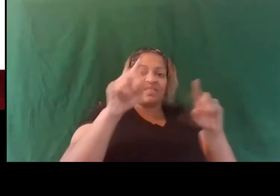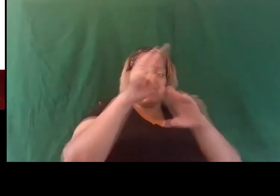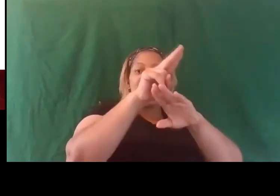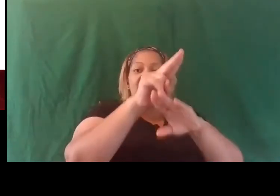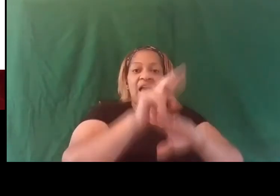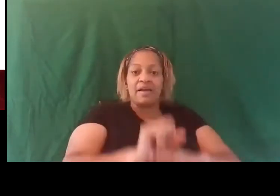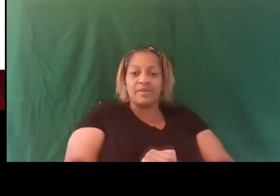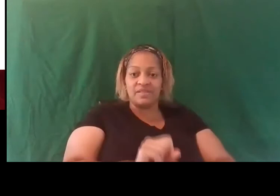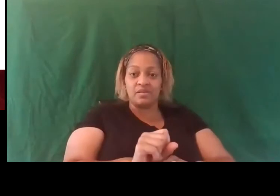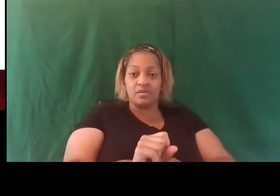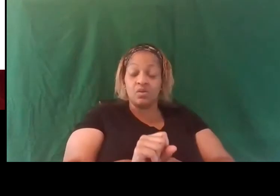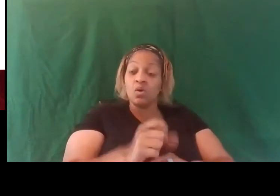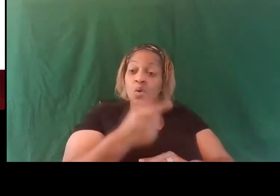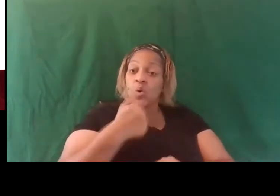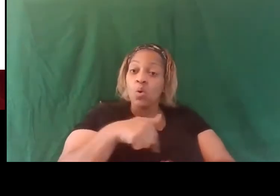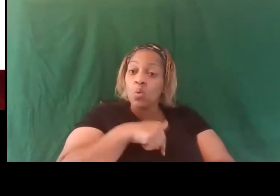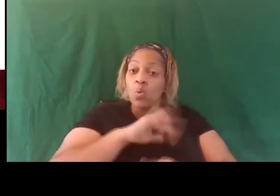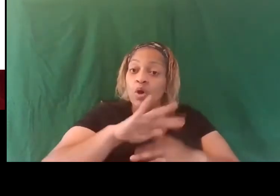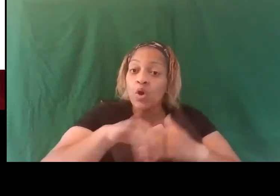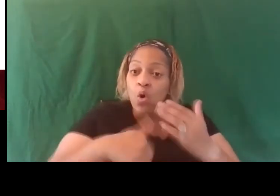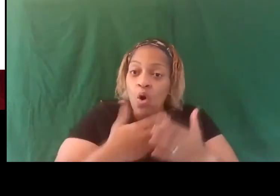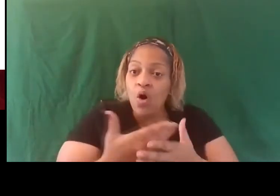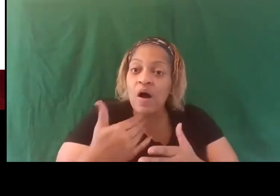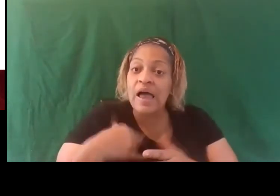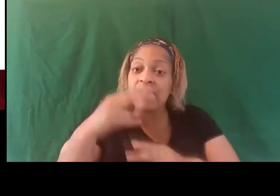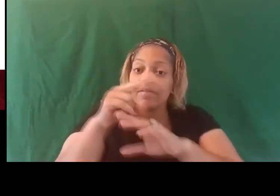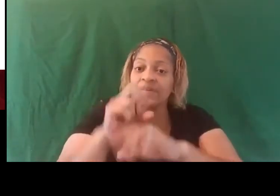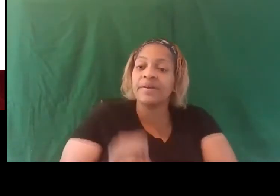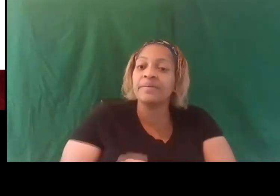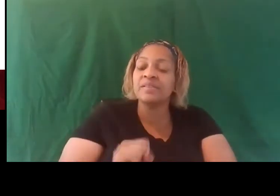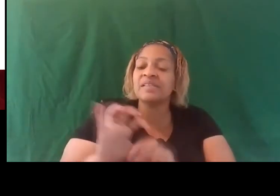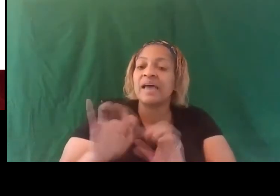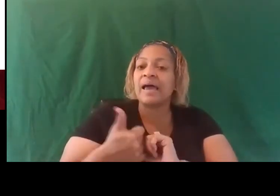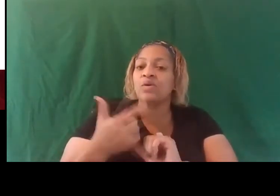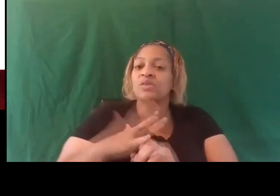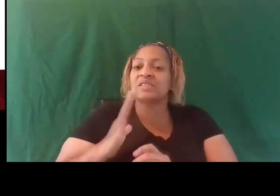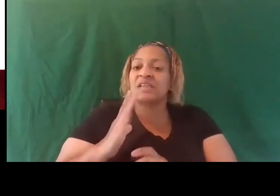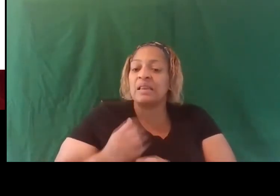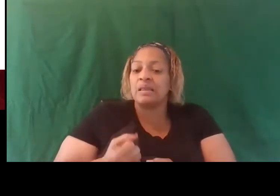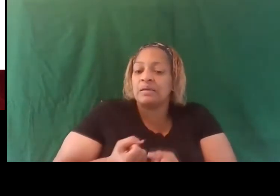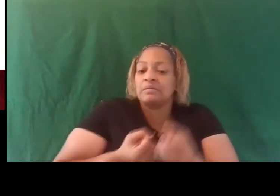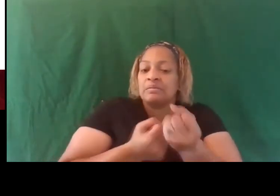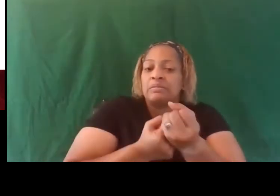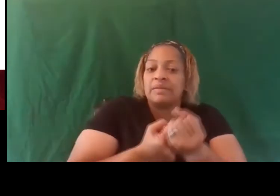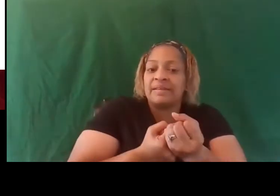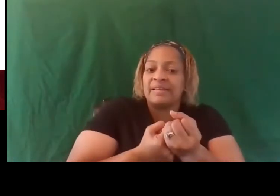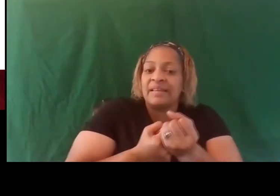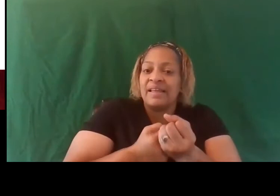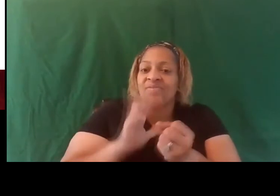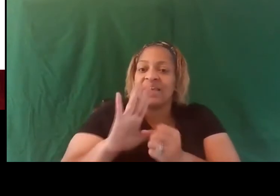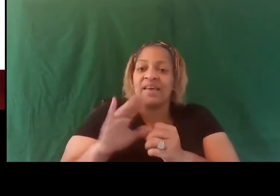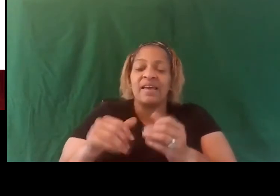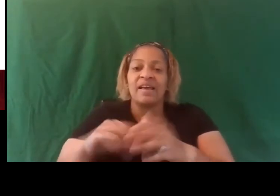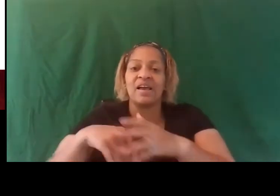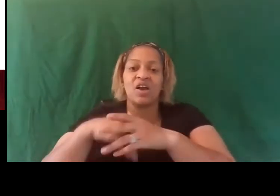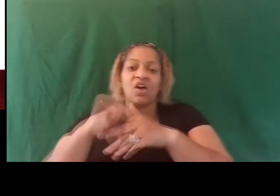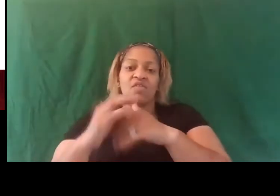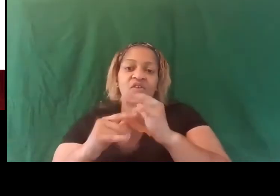We have habits. How do they cater to the comfort zones? And what are we willing to do to create habits that are more